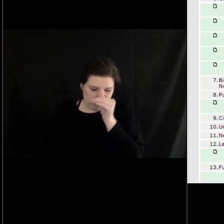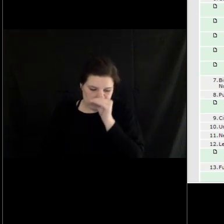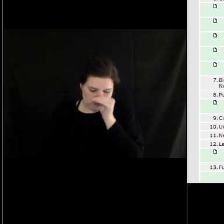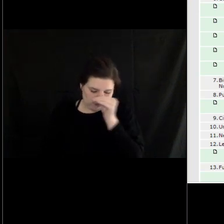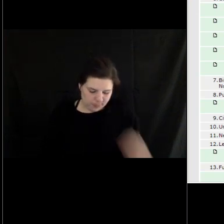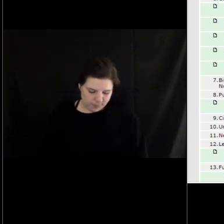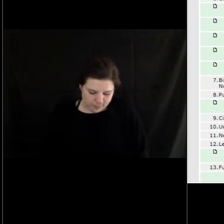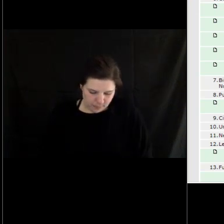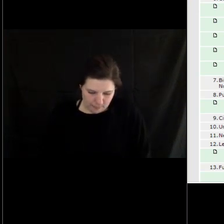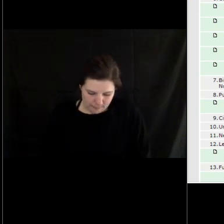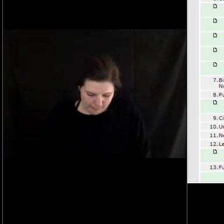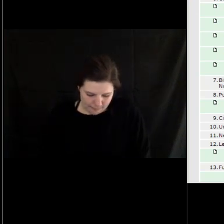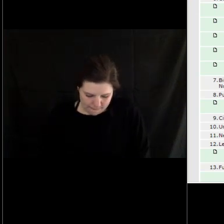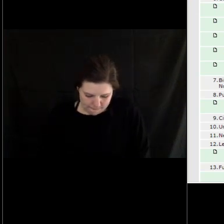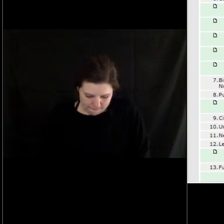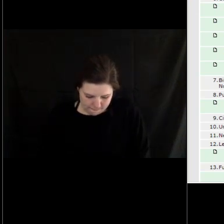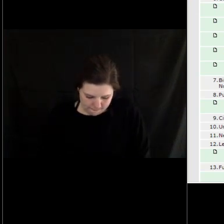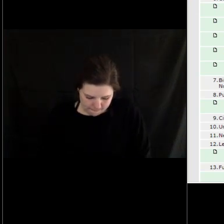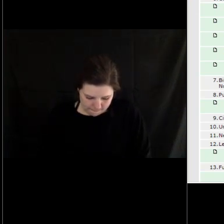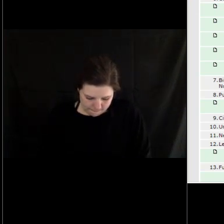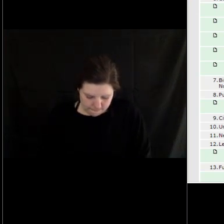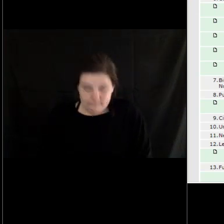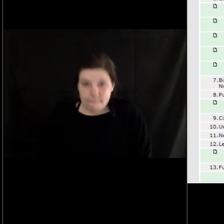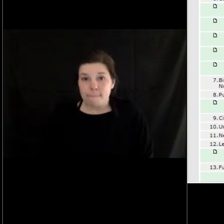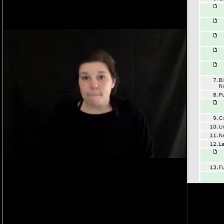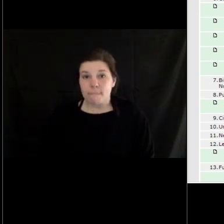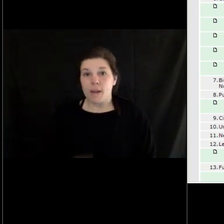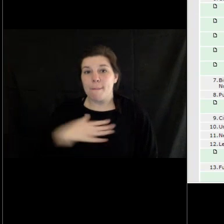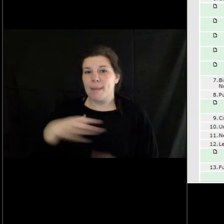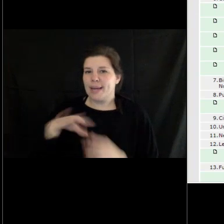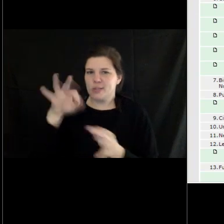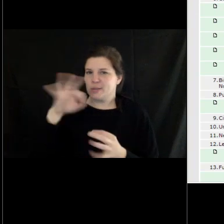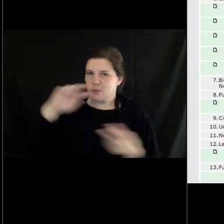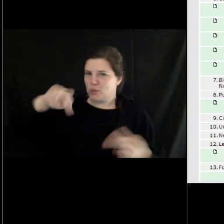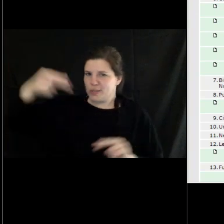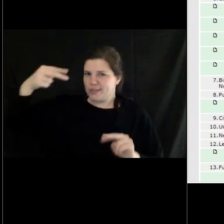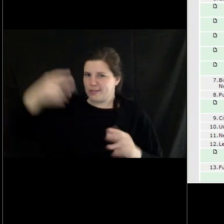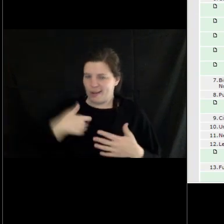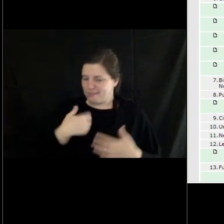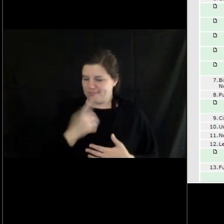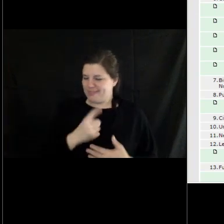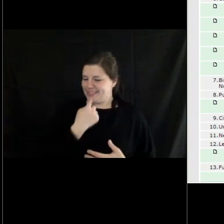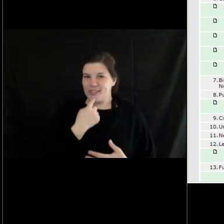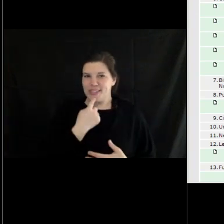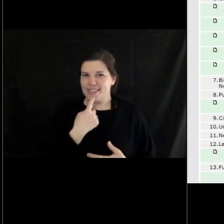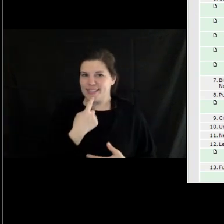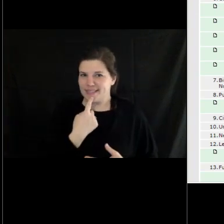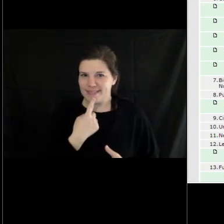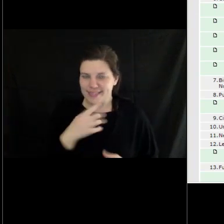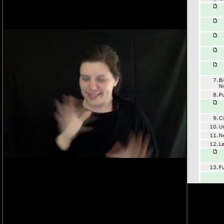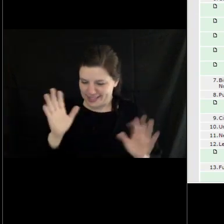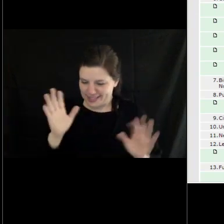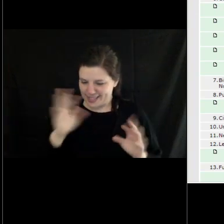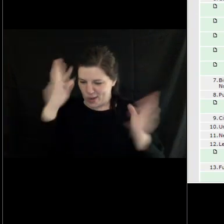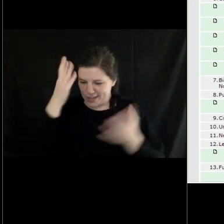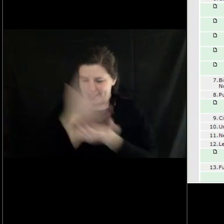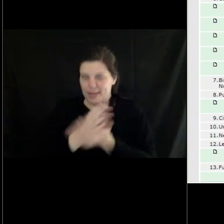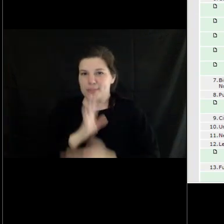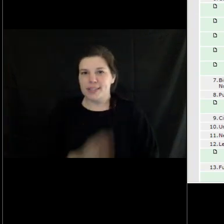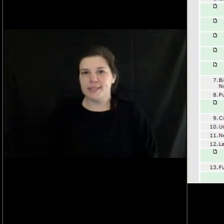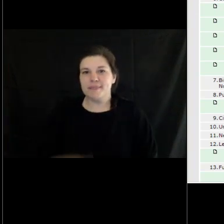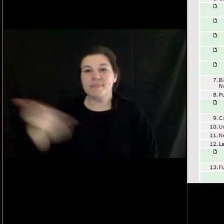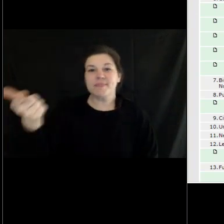to stop. We're not going to stop. My spirit's so twisted. I'm serious. To God be glory. I'm ready to stop talking. I'm ready to sit down. Jump up. Next